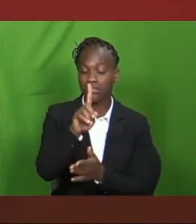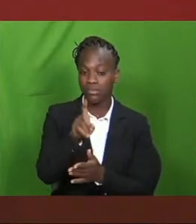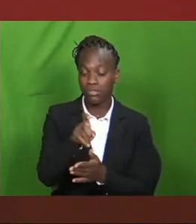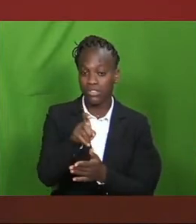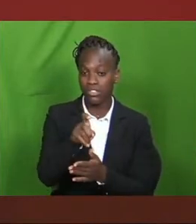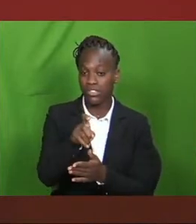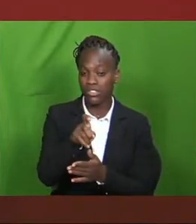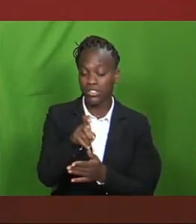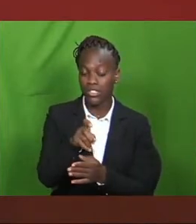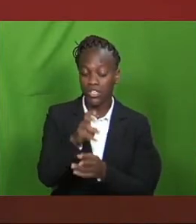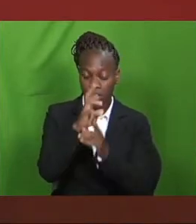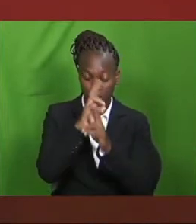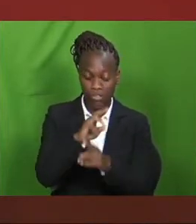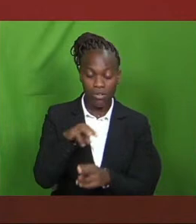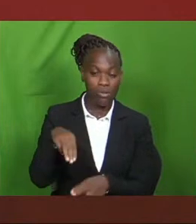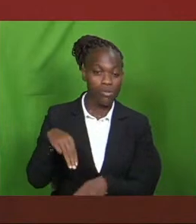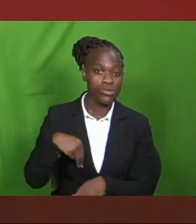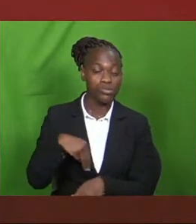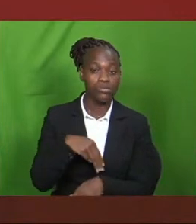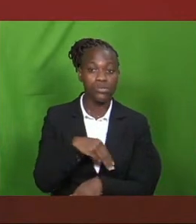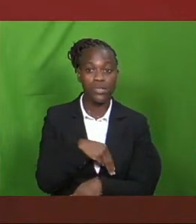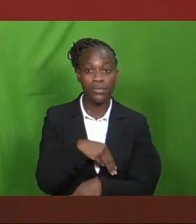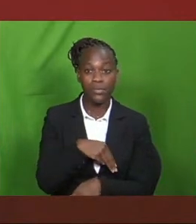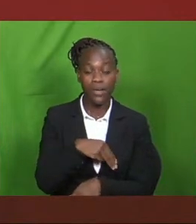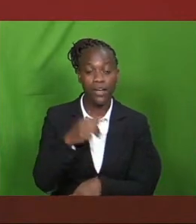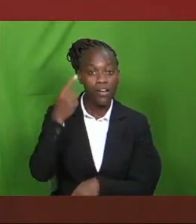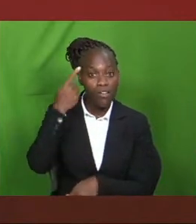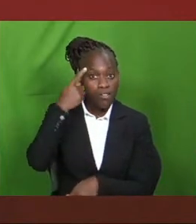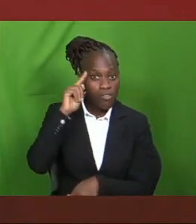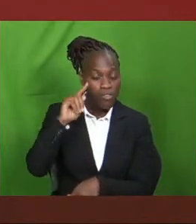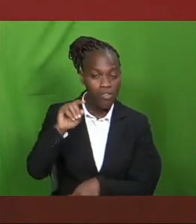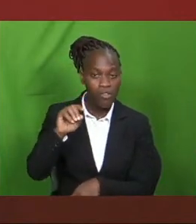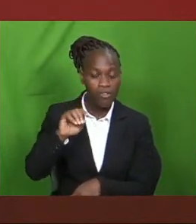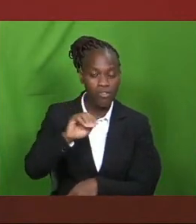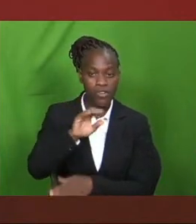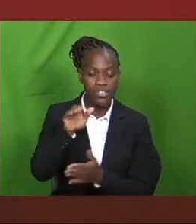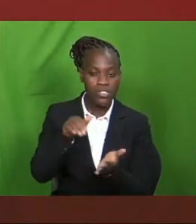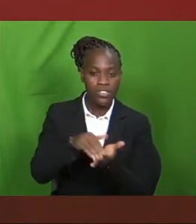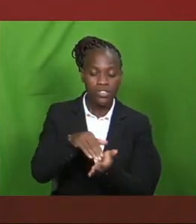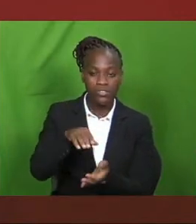the Honorable Member for Central Tongue,